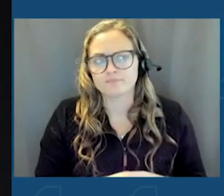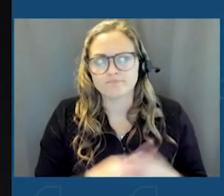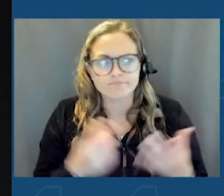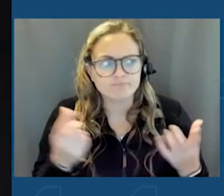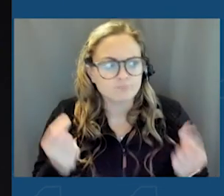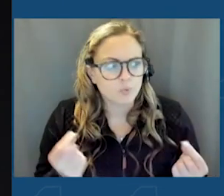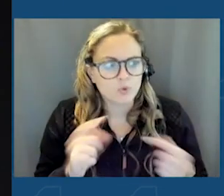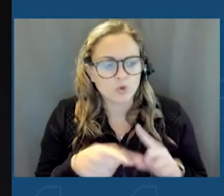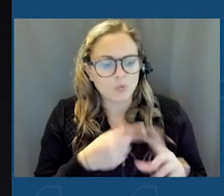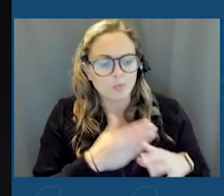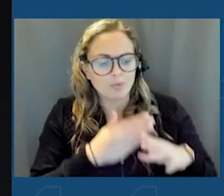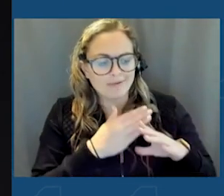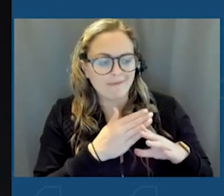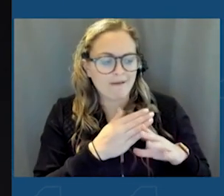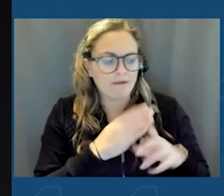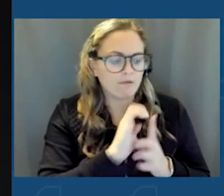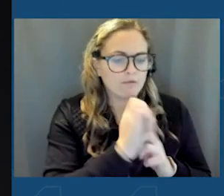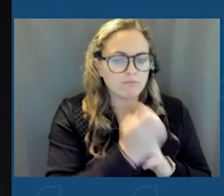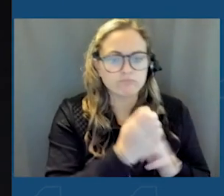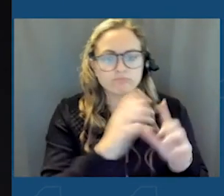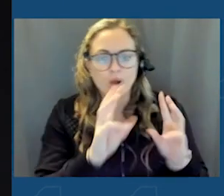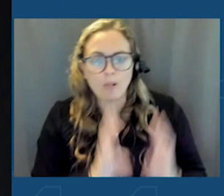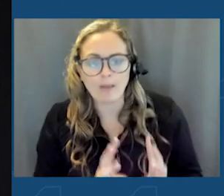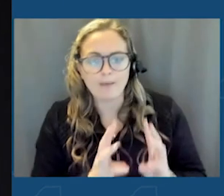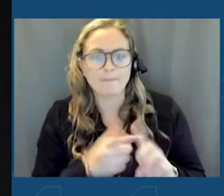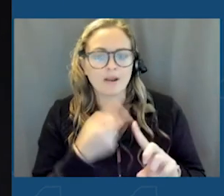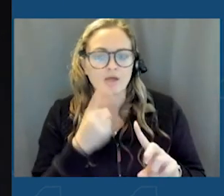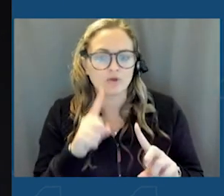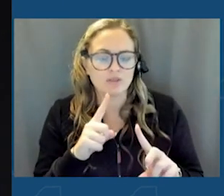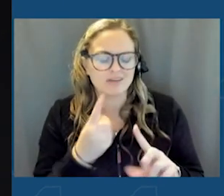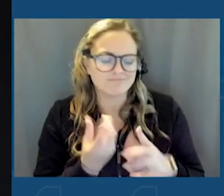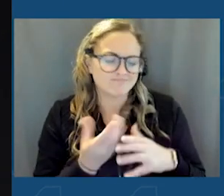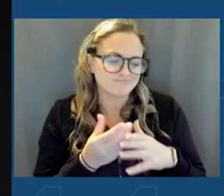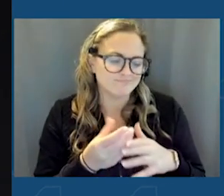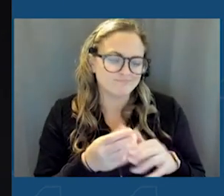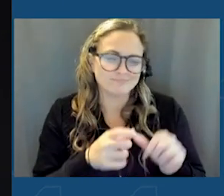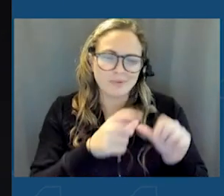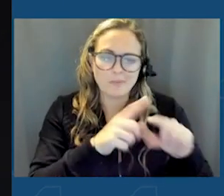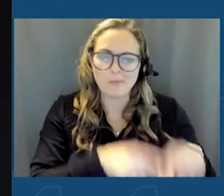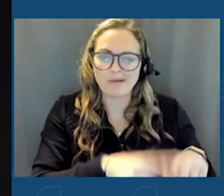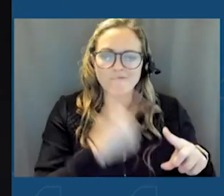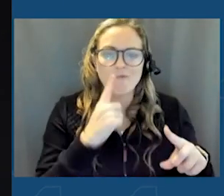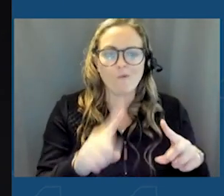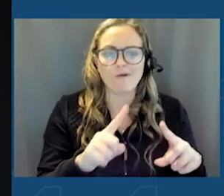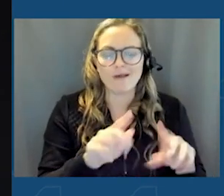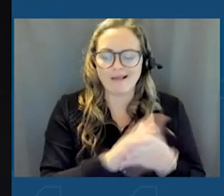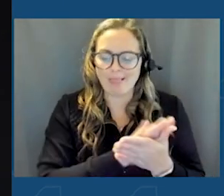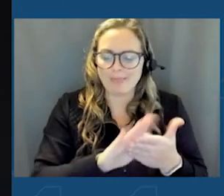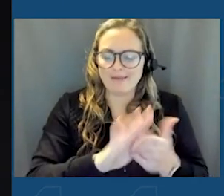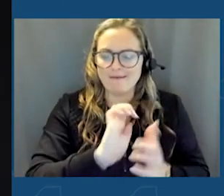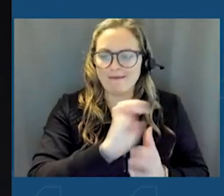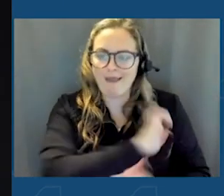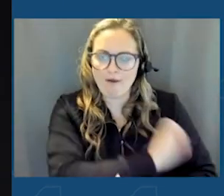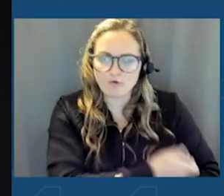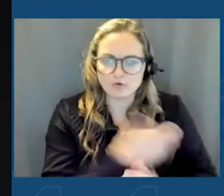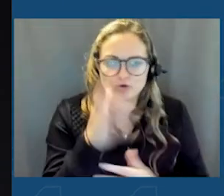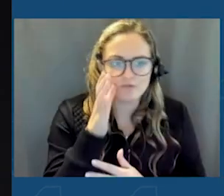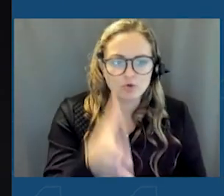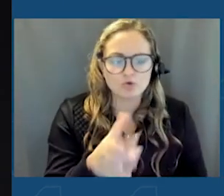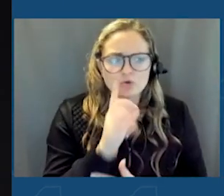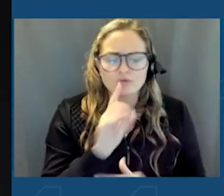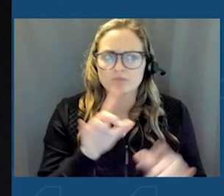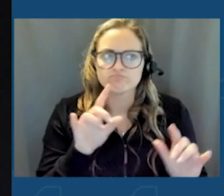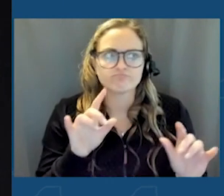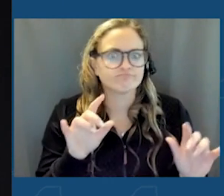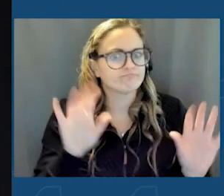protect our climate, protect our environment, and lean into a clean energy future. You have been a rock star, and I'm so proud to have you part of our